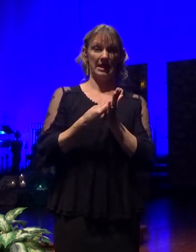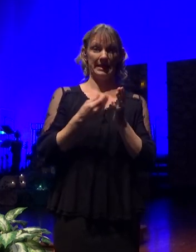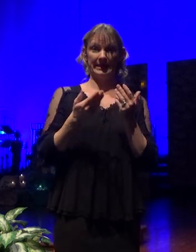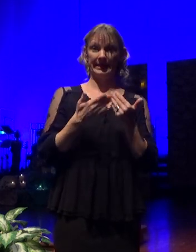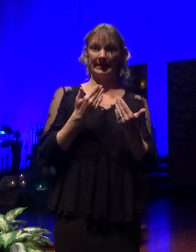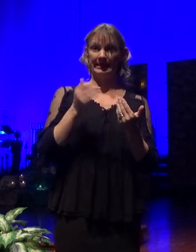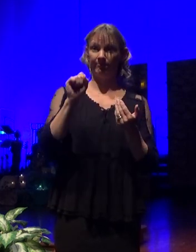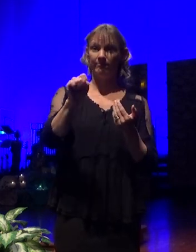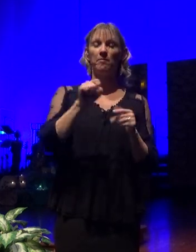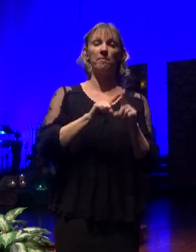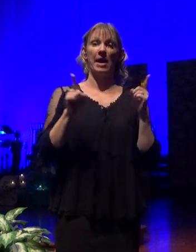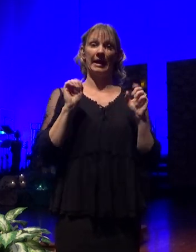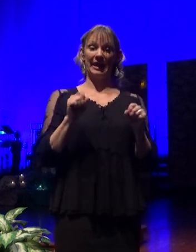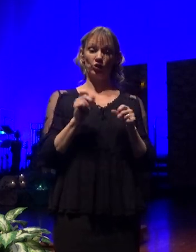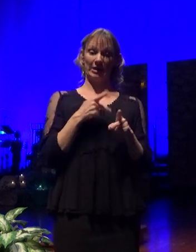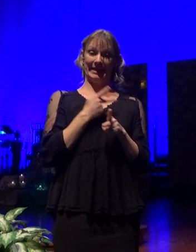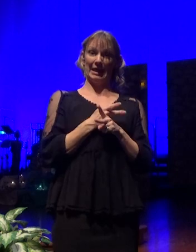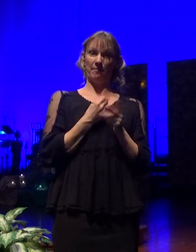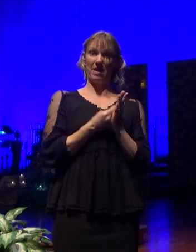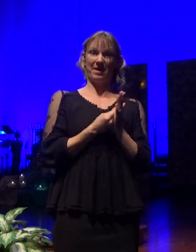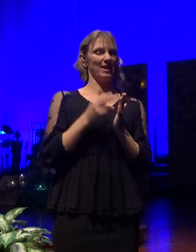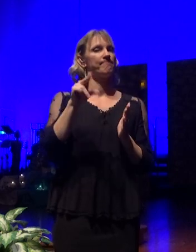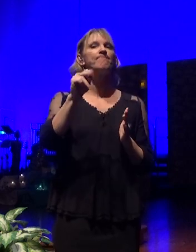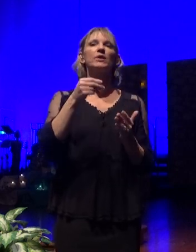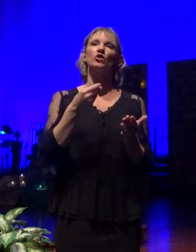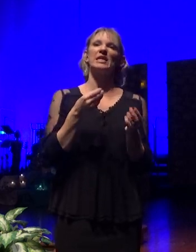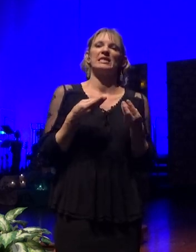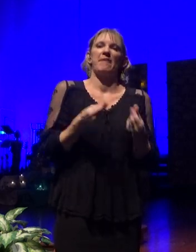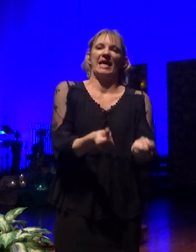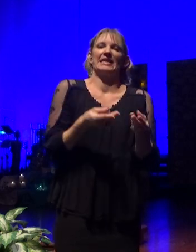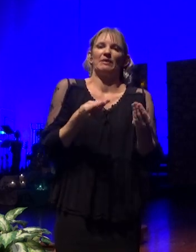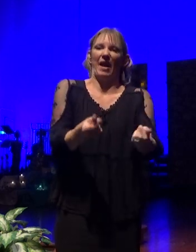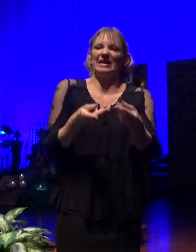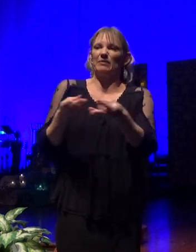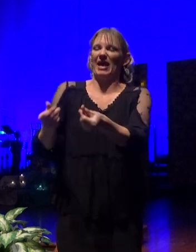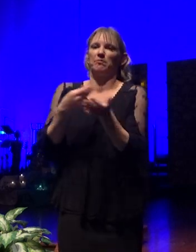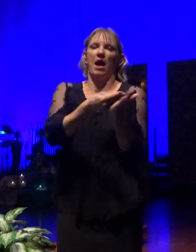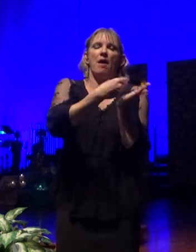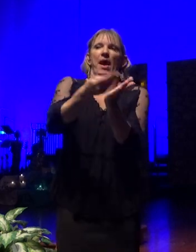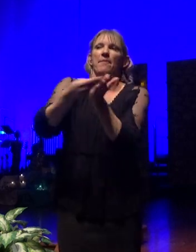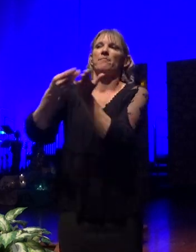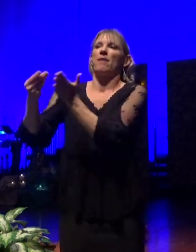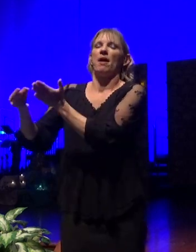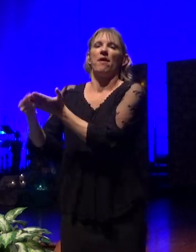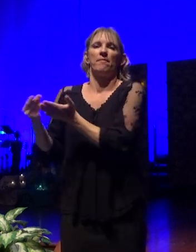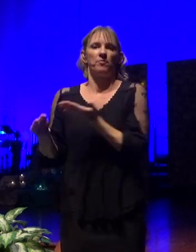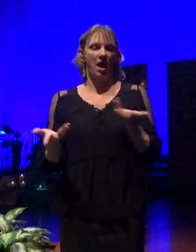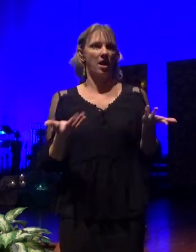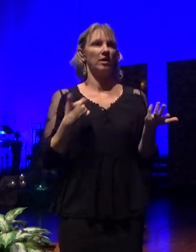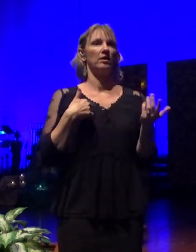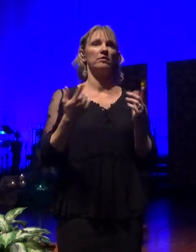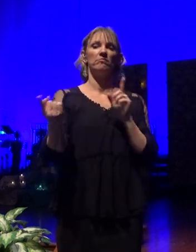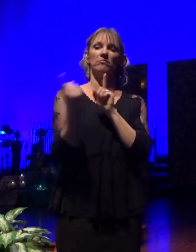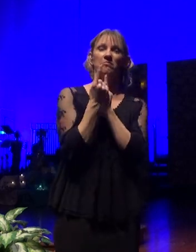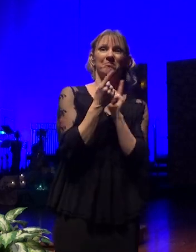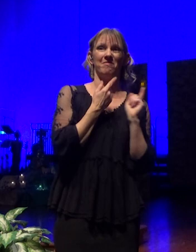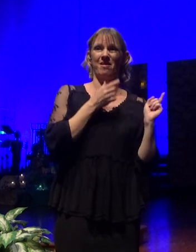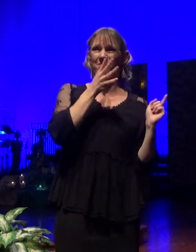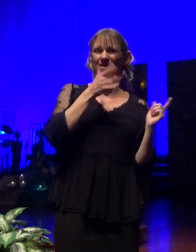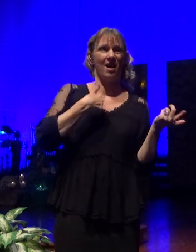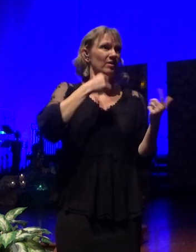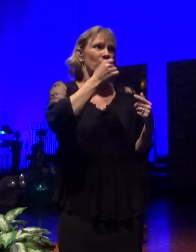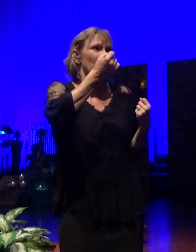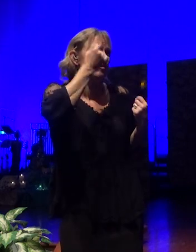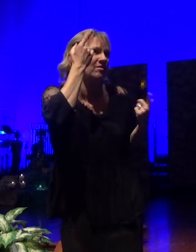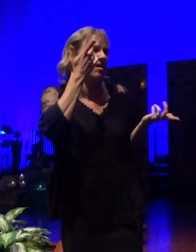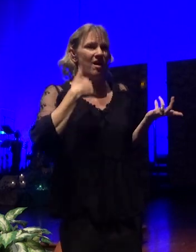it? No. She spends it as fast as she gets it. And she comes to someone like my mother to say, I don't understand.